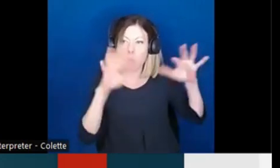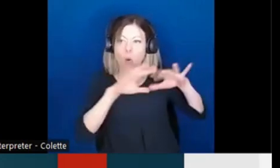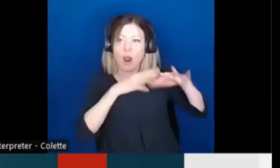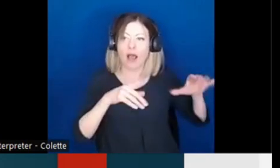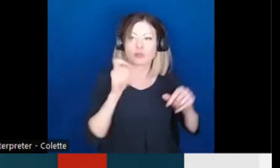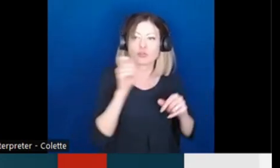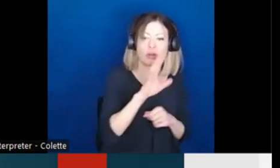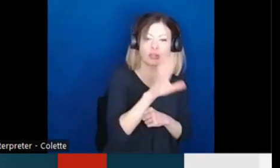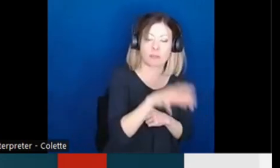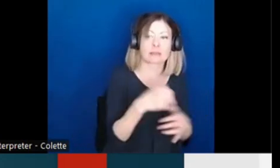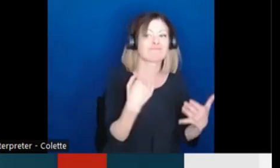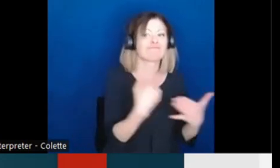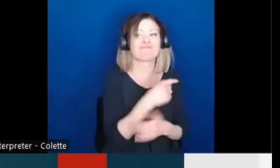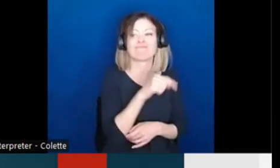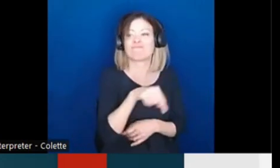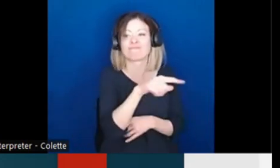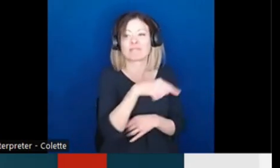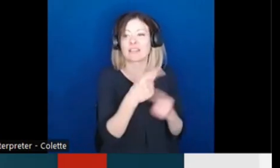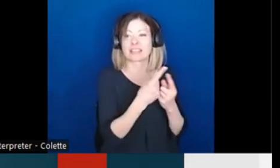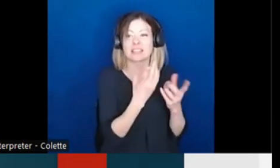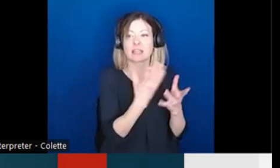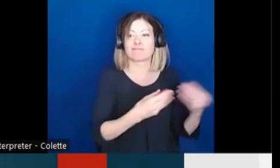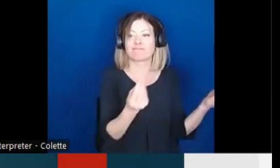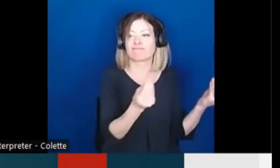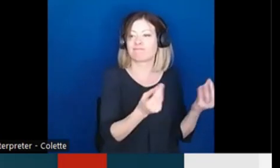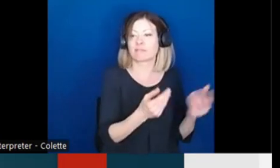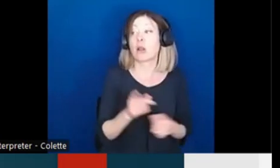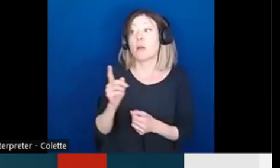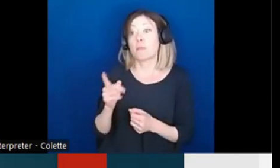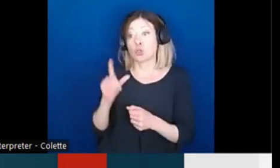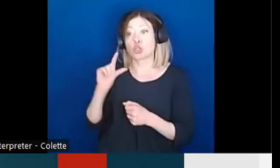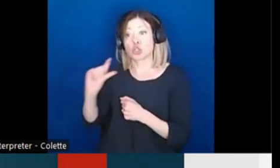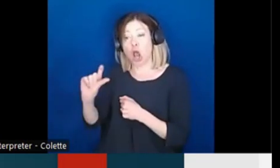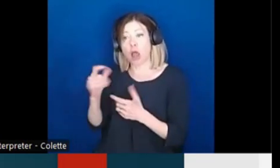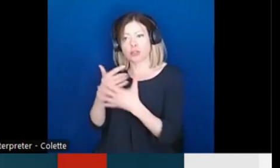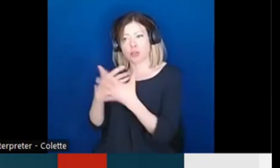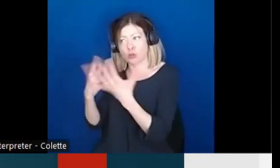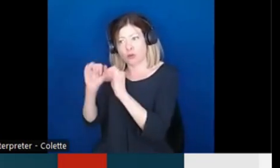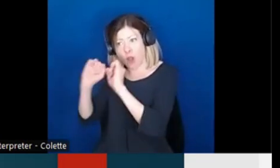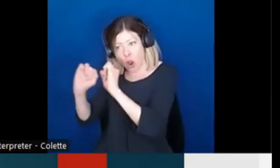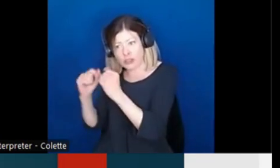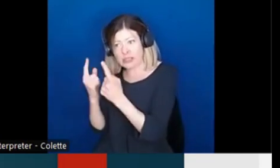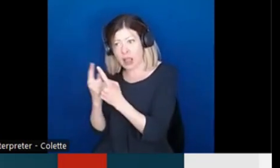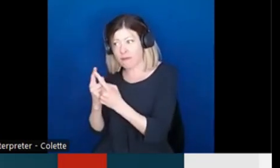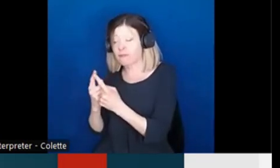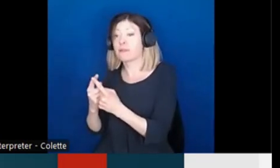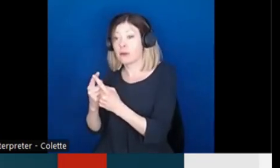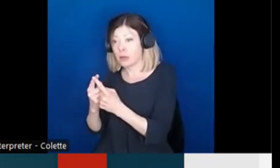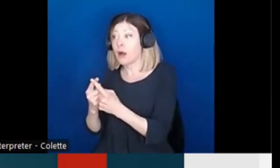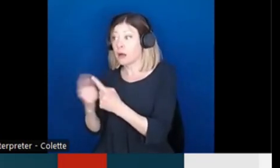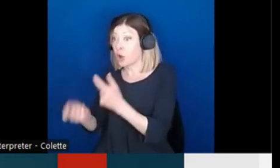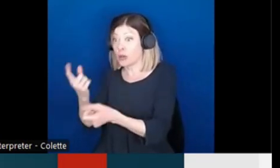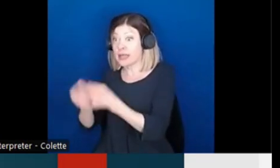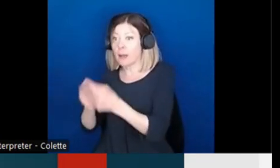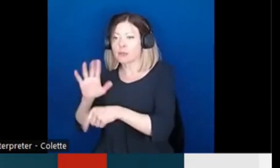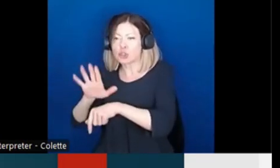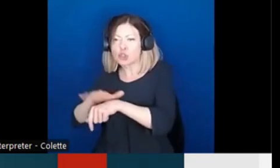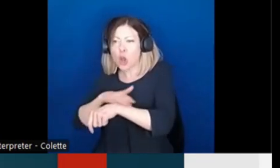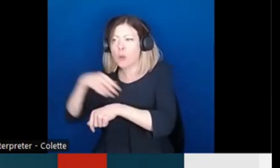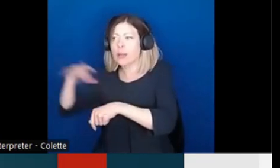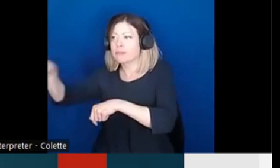survived, but lots and lots of Charlotte's have. And we're still slowly bringing them back into the collection. The last little